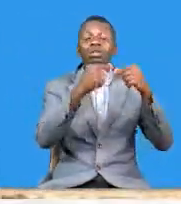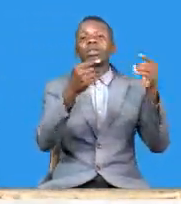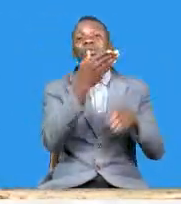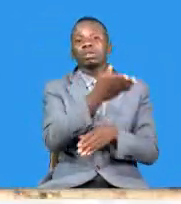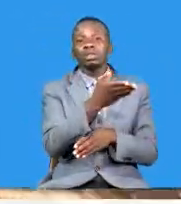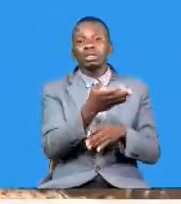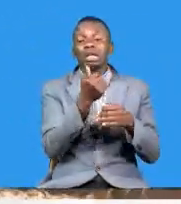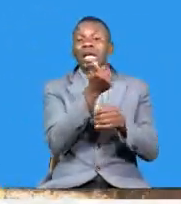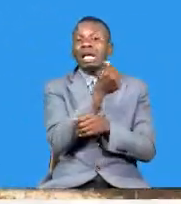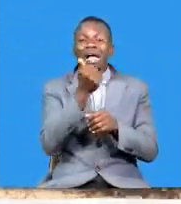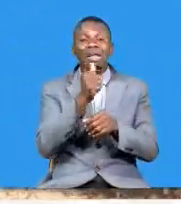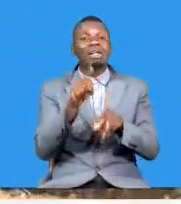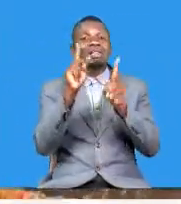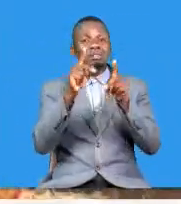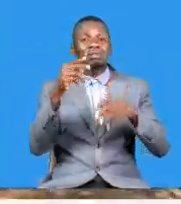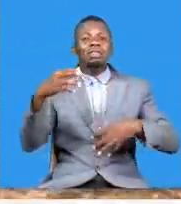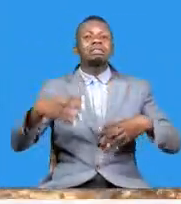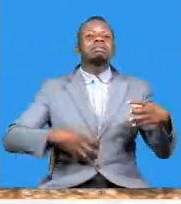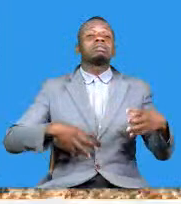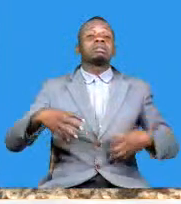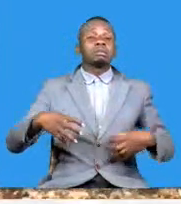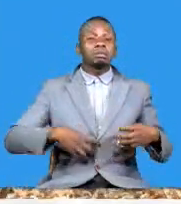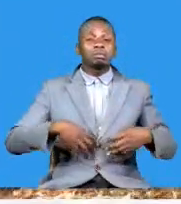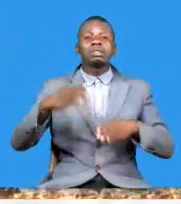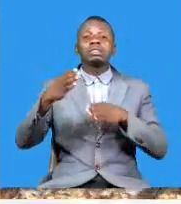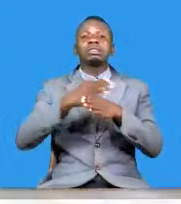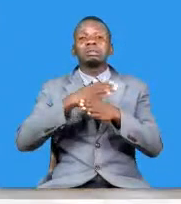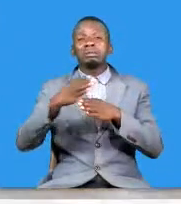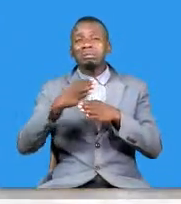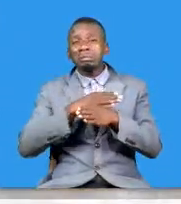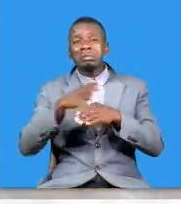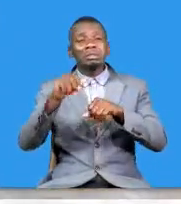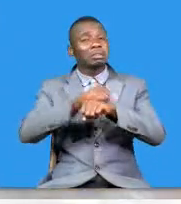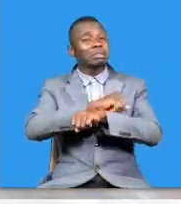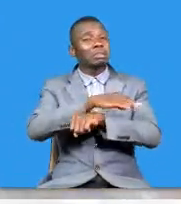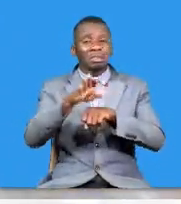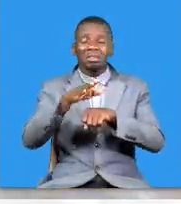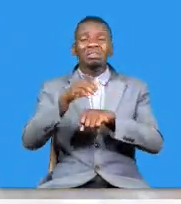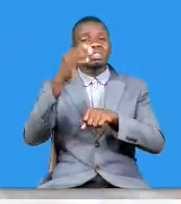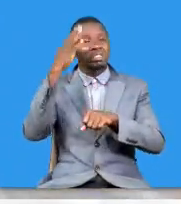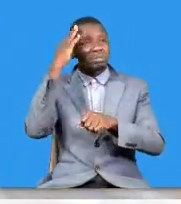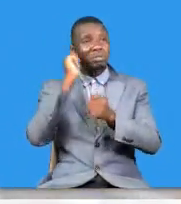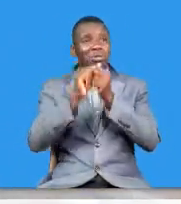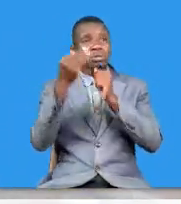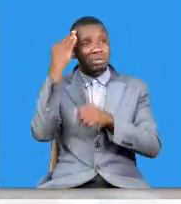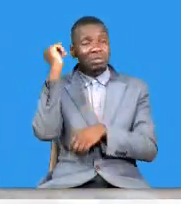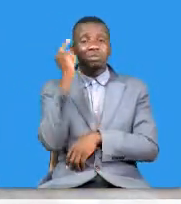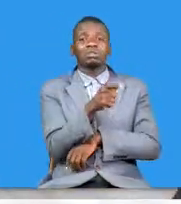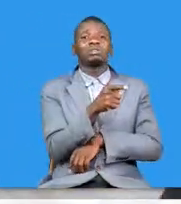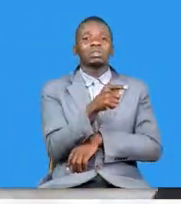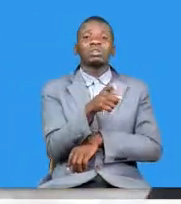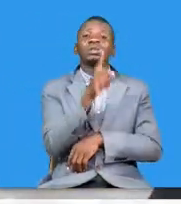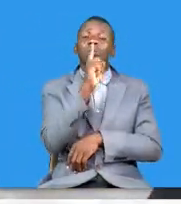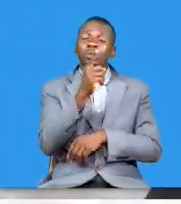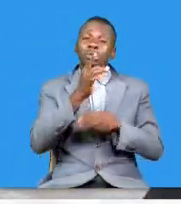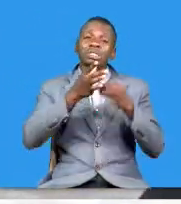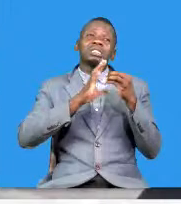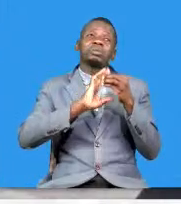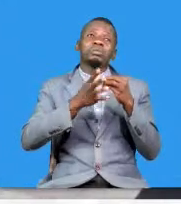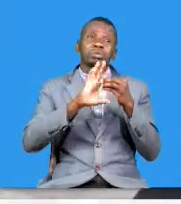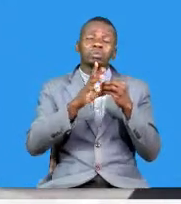Another resident has complained of their business being affected by the same. I think my problem is